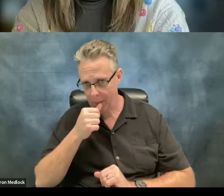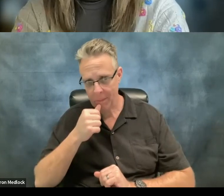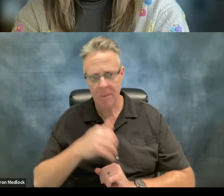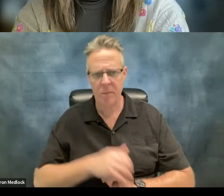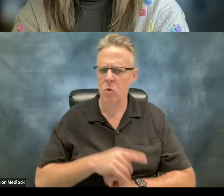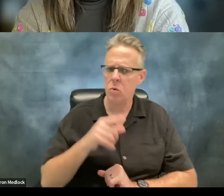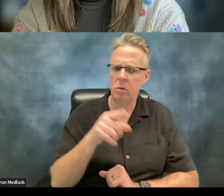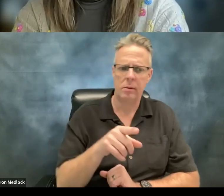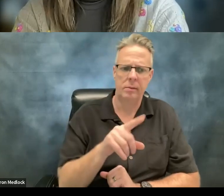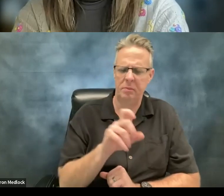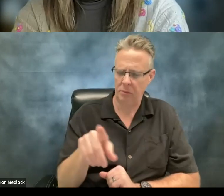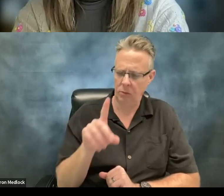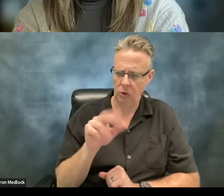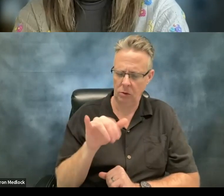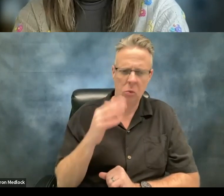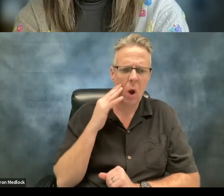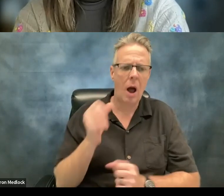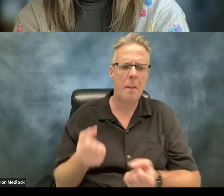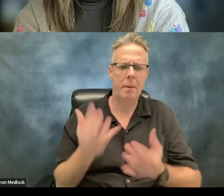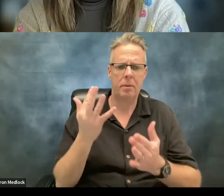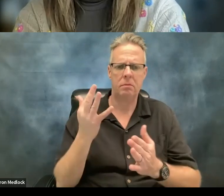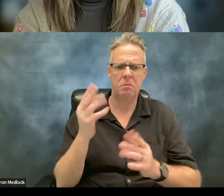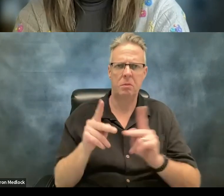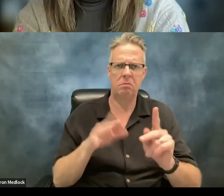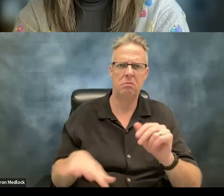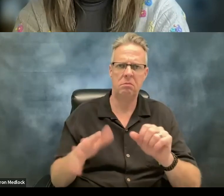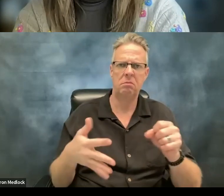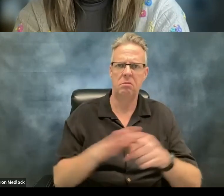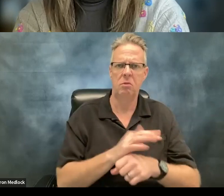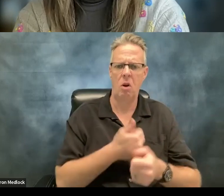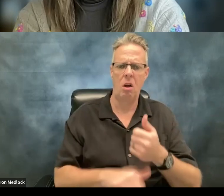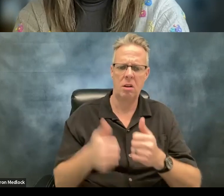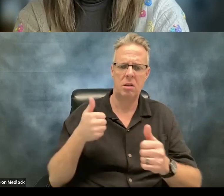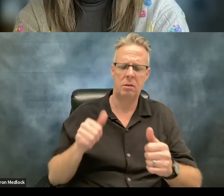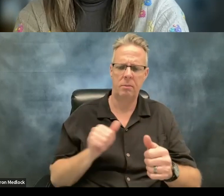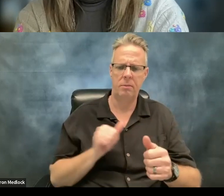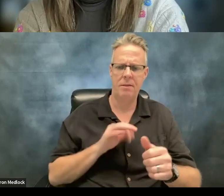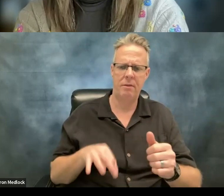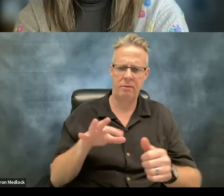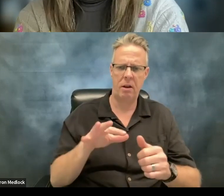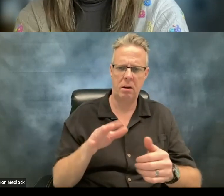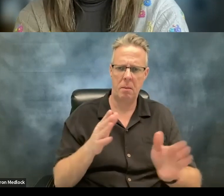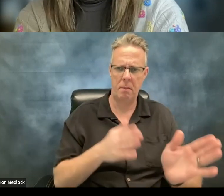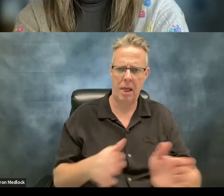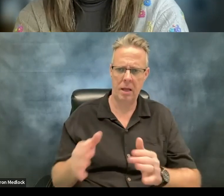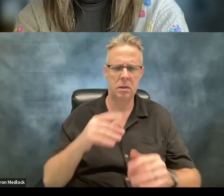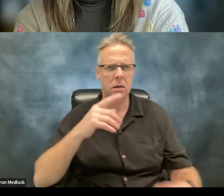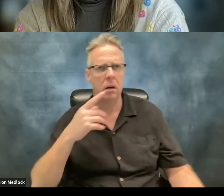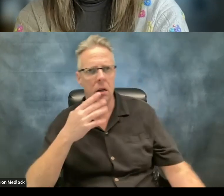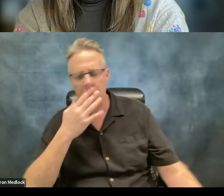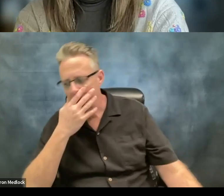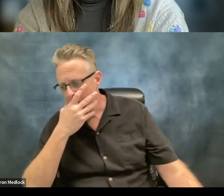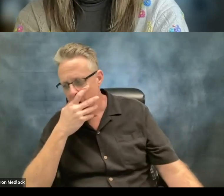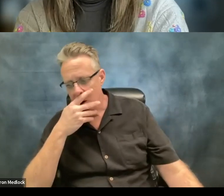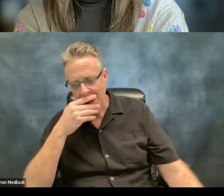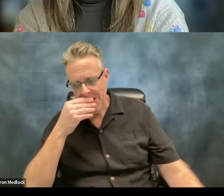And do you know how many people are covered under self-funded plans? Yeah, so